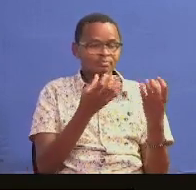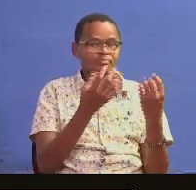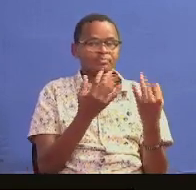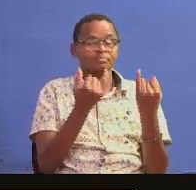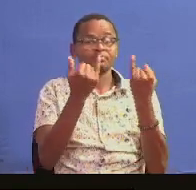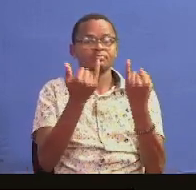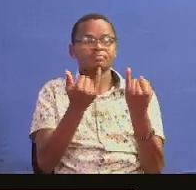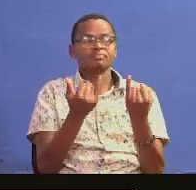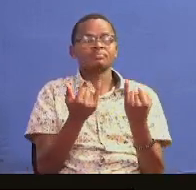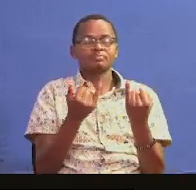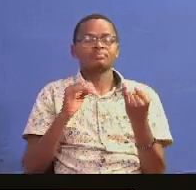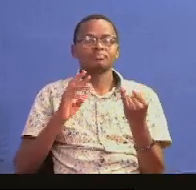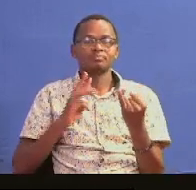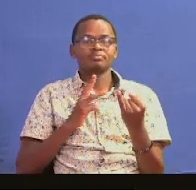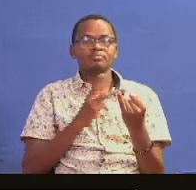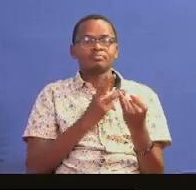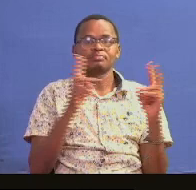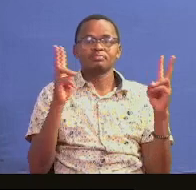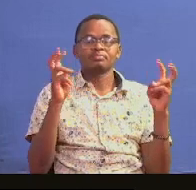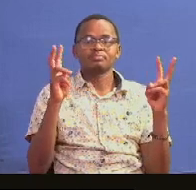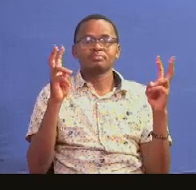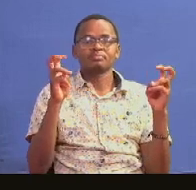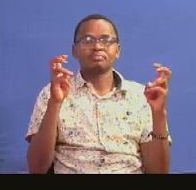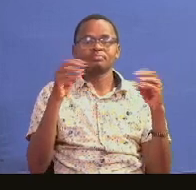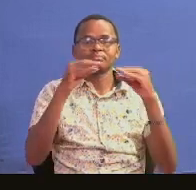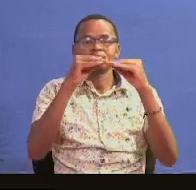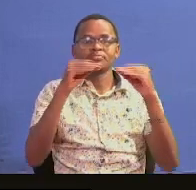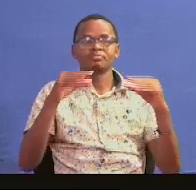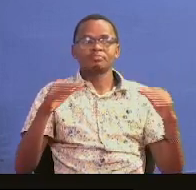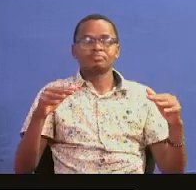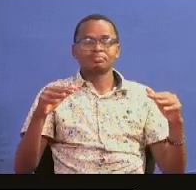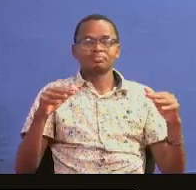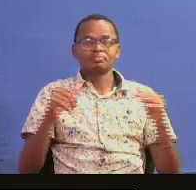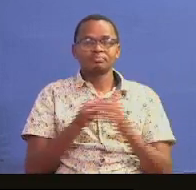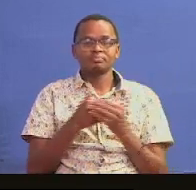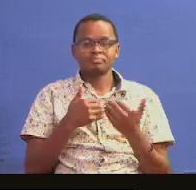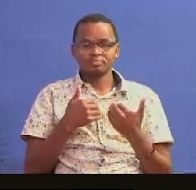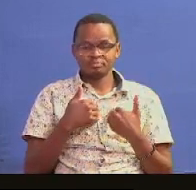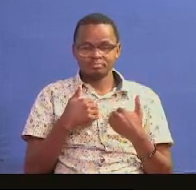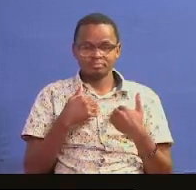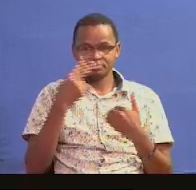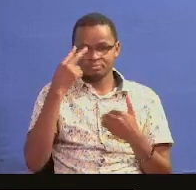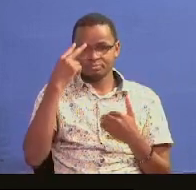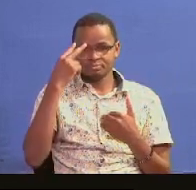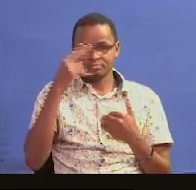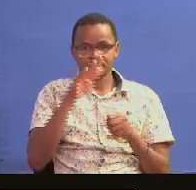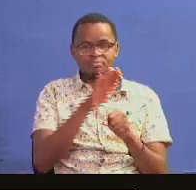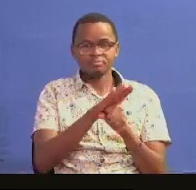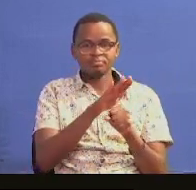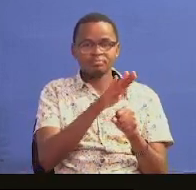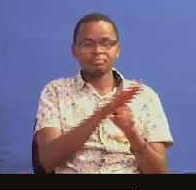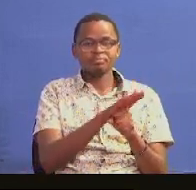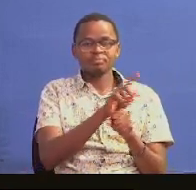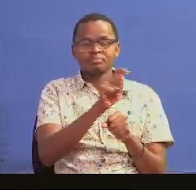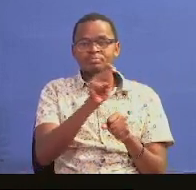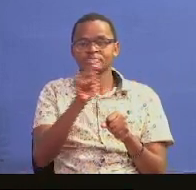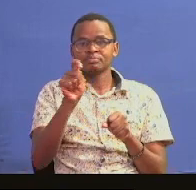especially currently with the issue of devolution. We have seen a lot